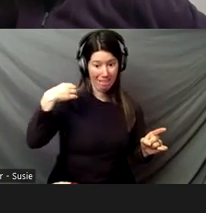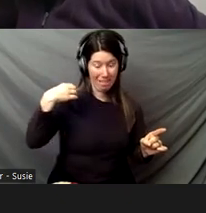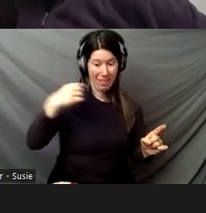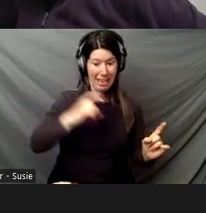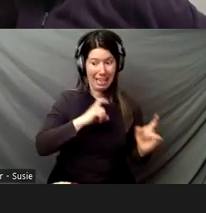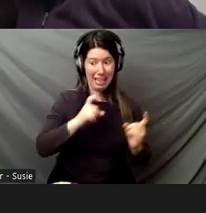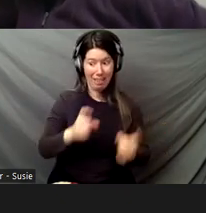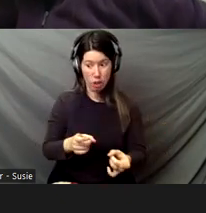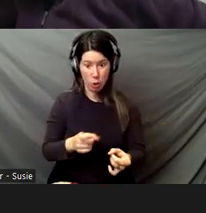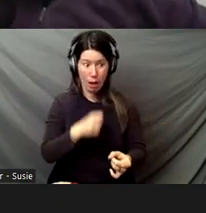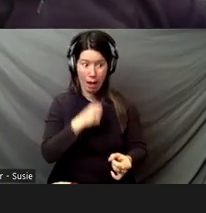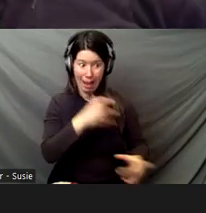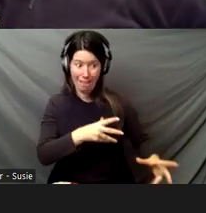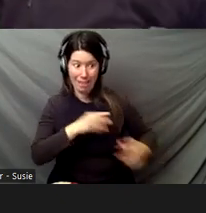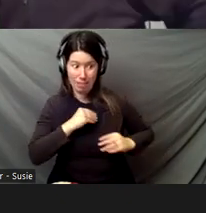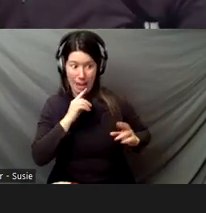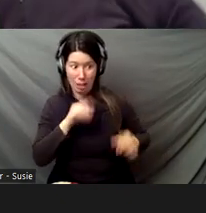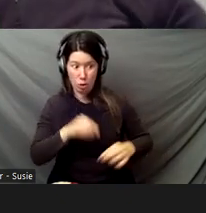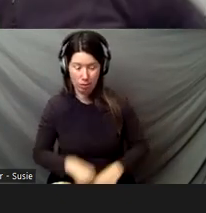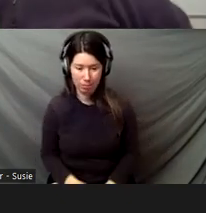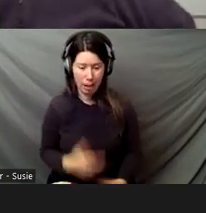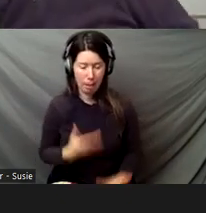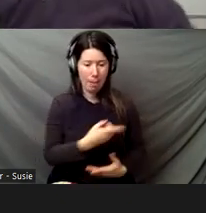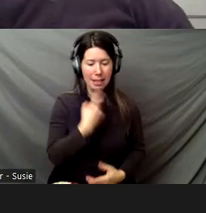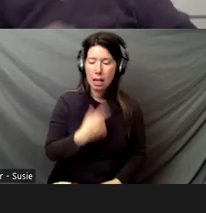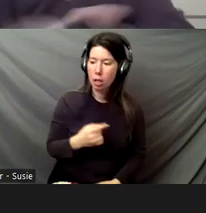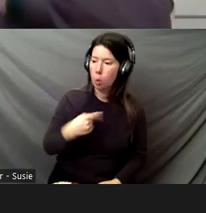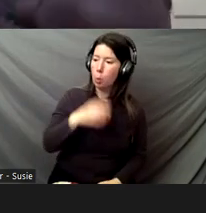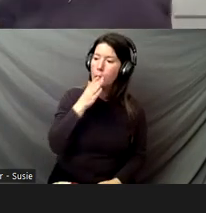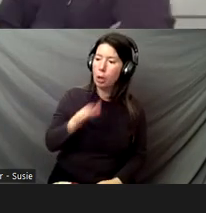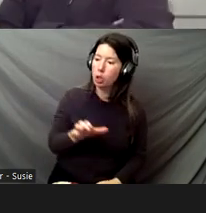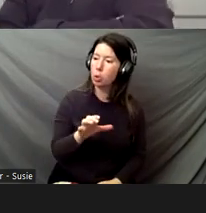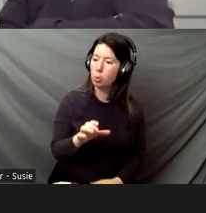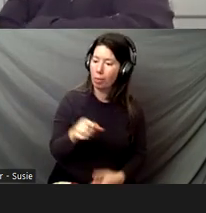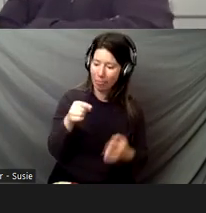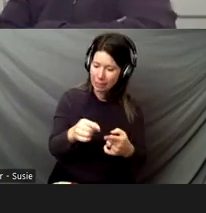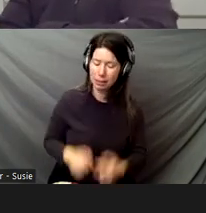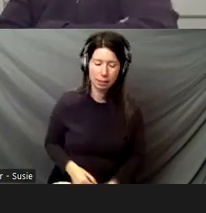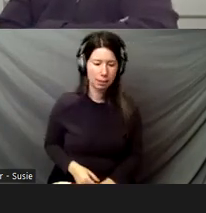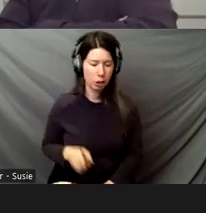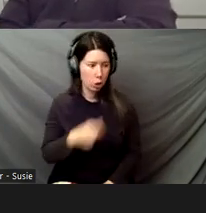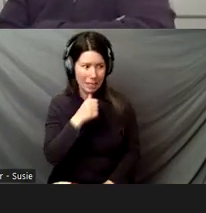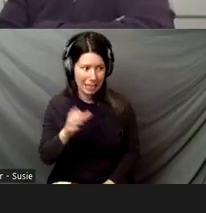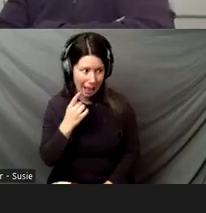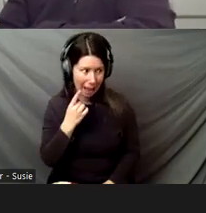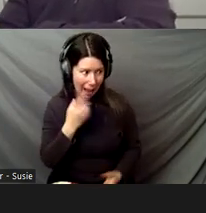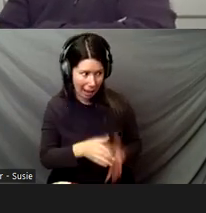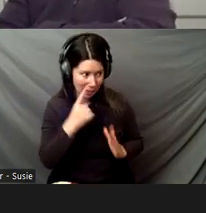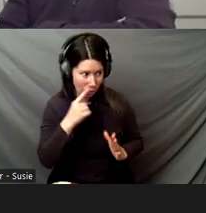very unsatisfactory answer, right? They may say, we're going to do X. That's not what you asked for. You need to have a process in place for